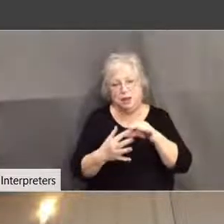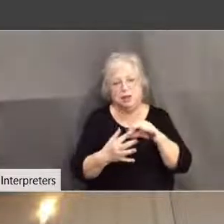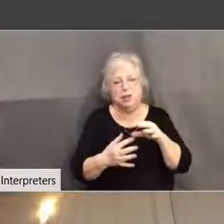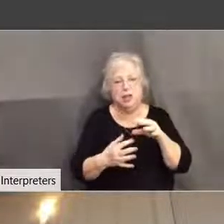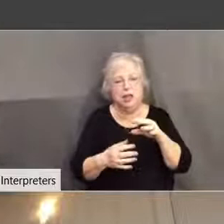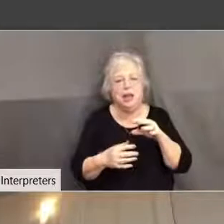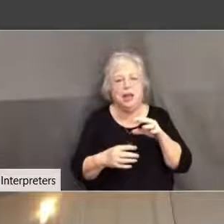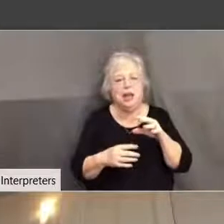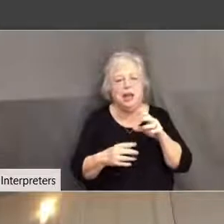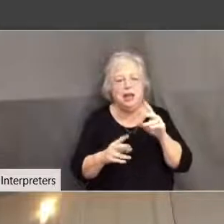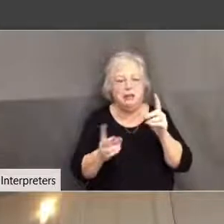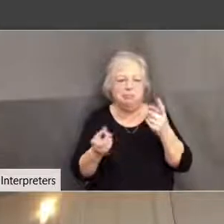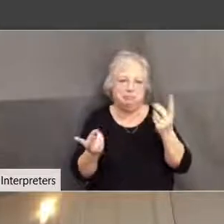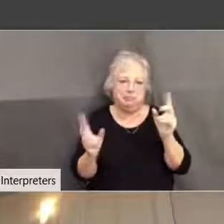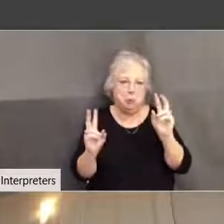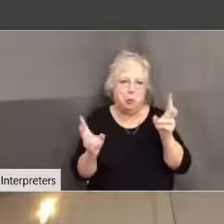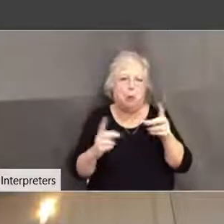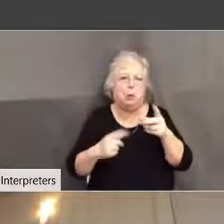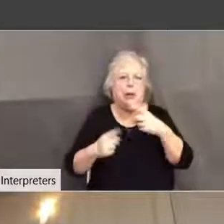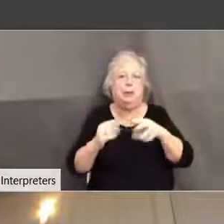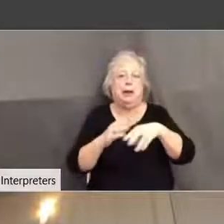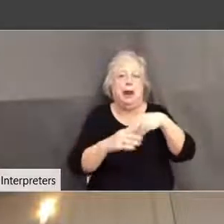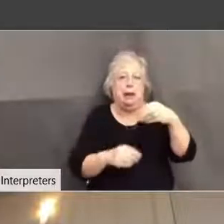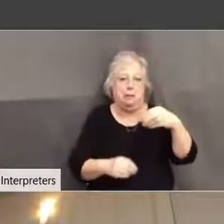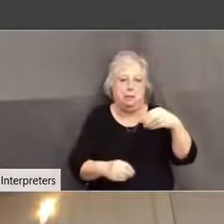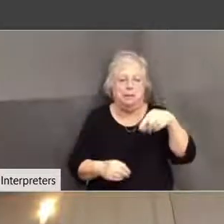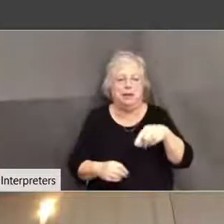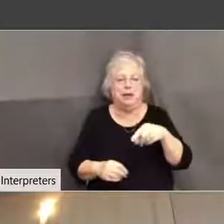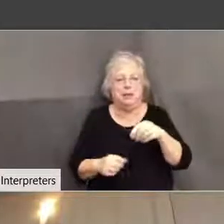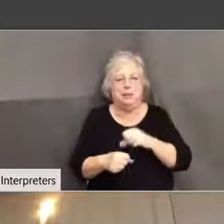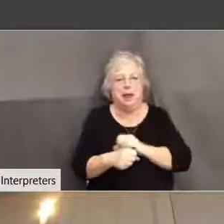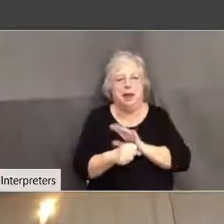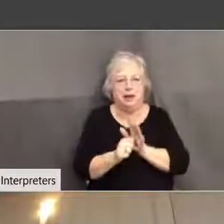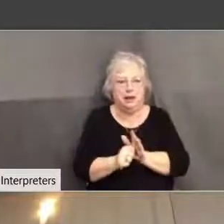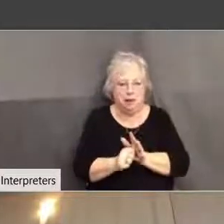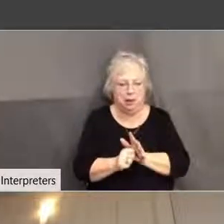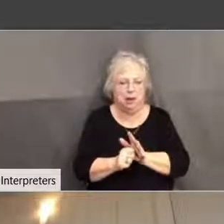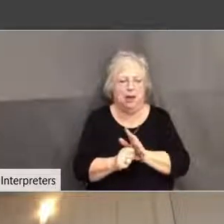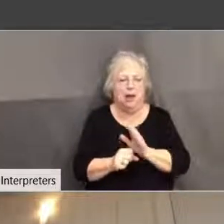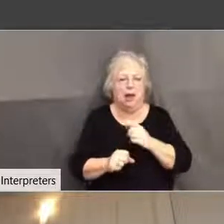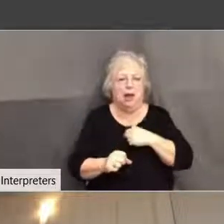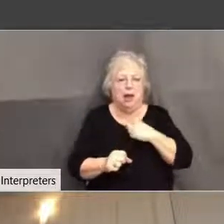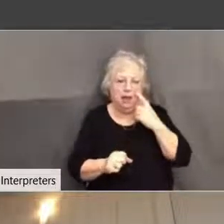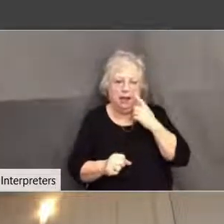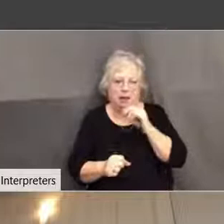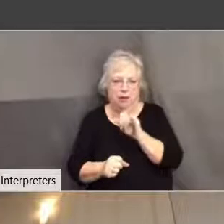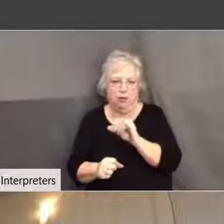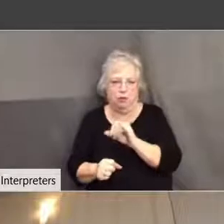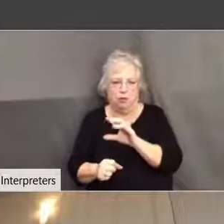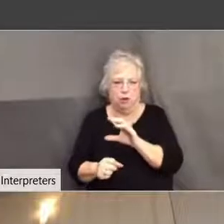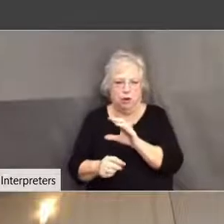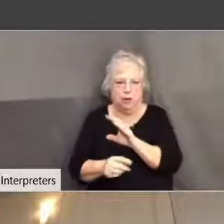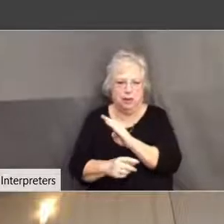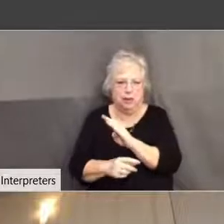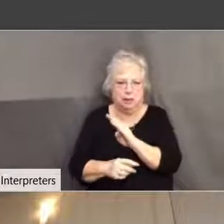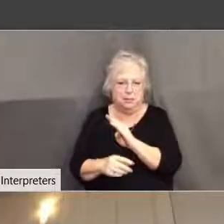pandemic. I would think that the insurance carriers will be less